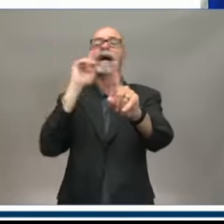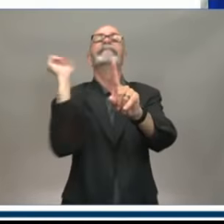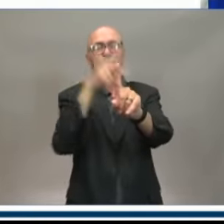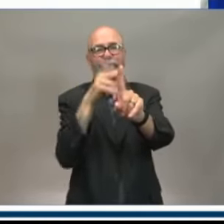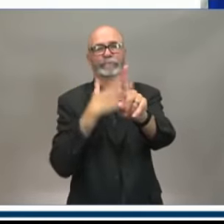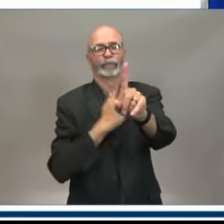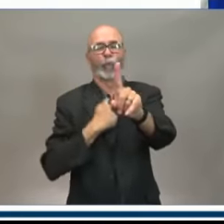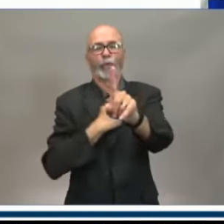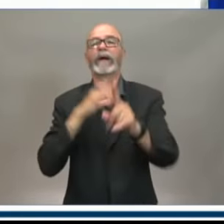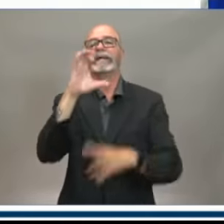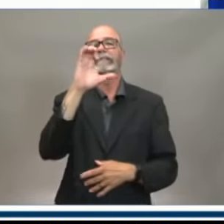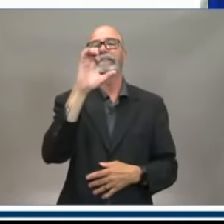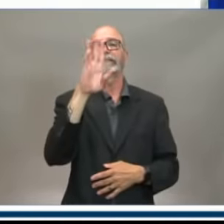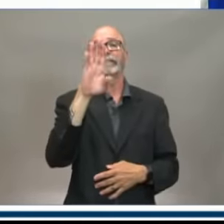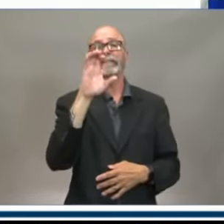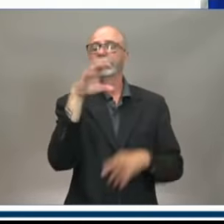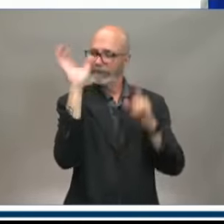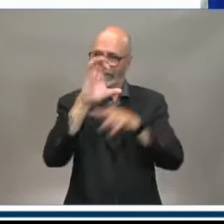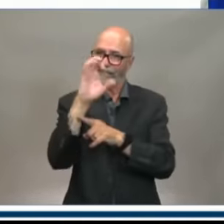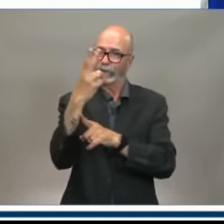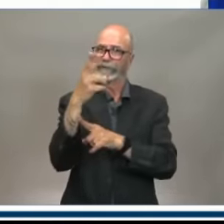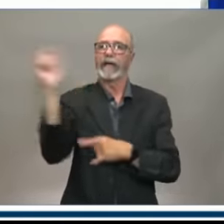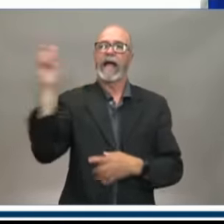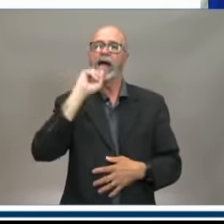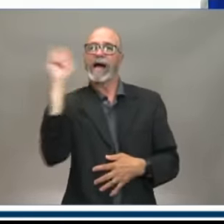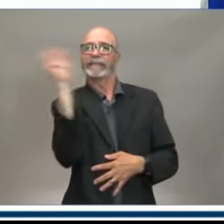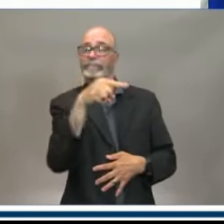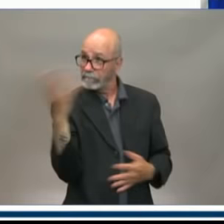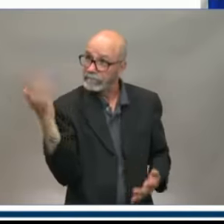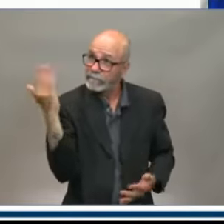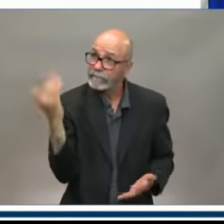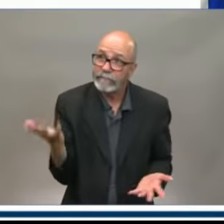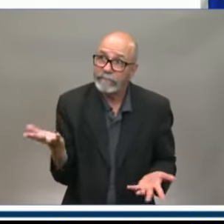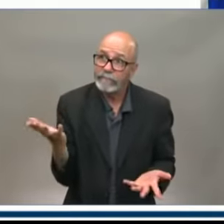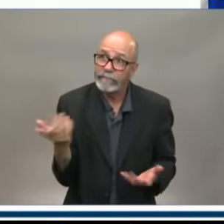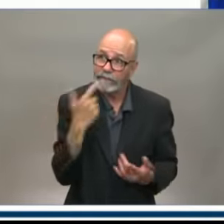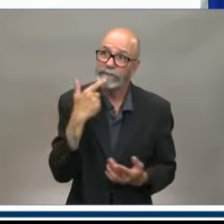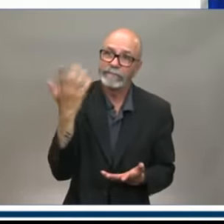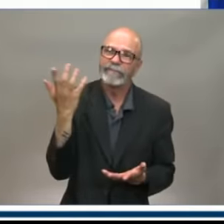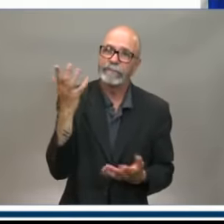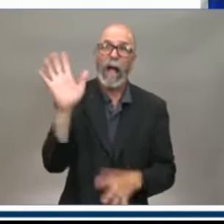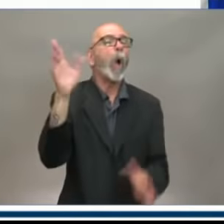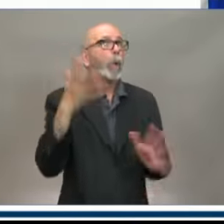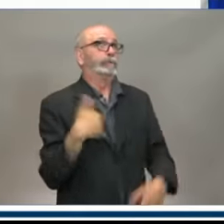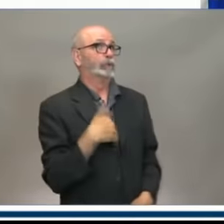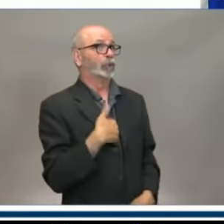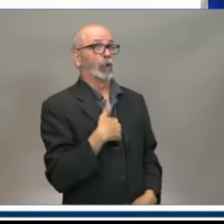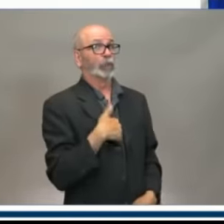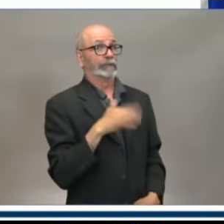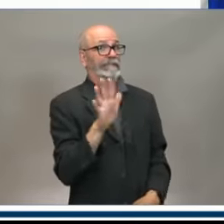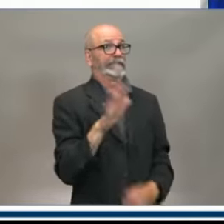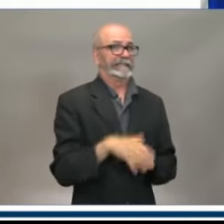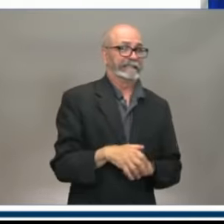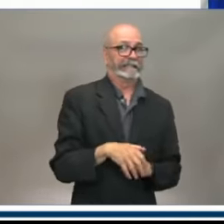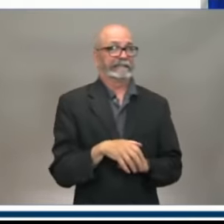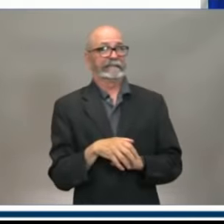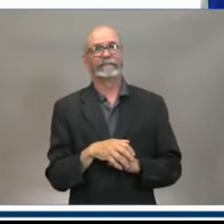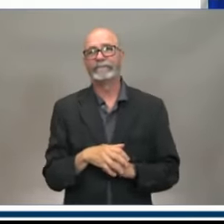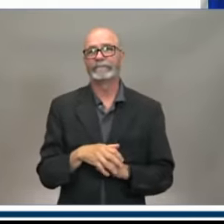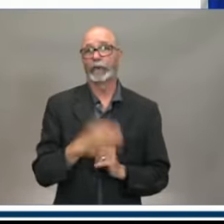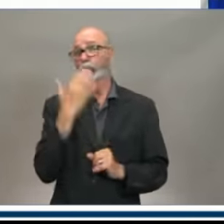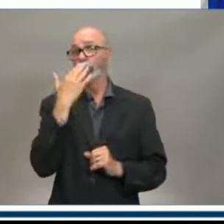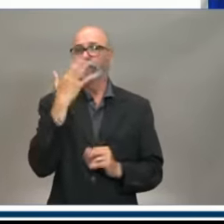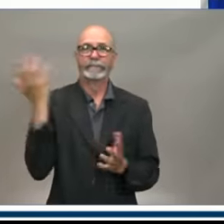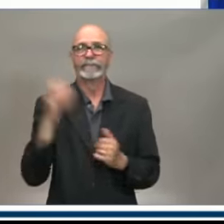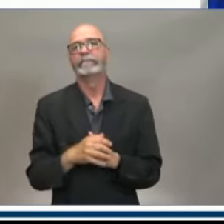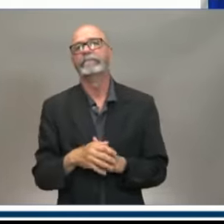you? Yeah. All right, go ahead, Frank Campbell. Okay, sorry. So the Funeral Association